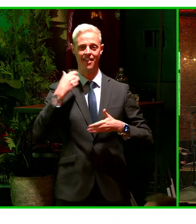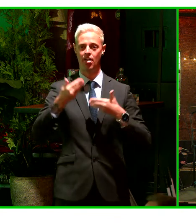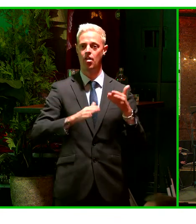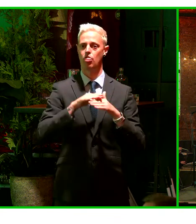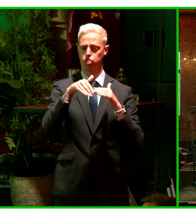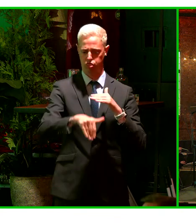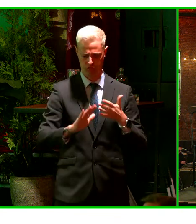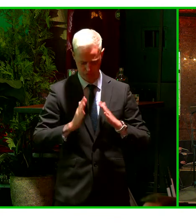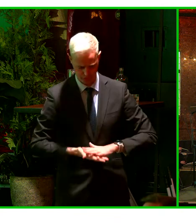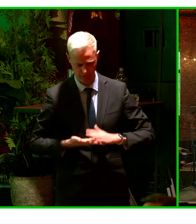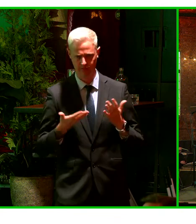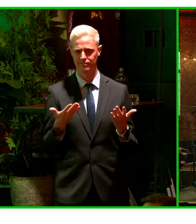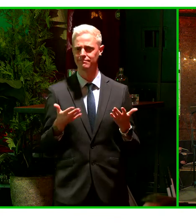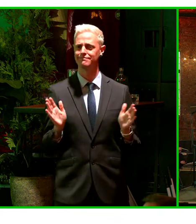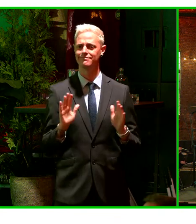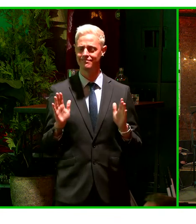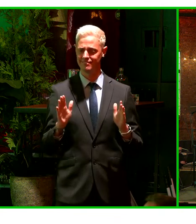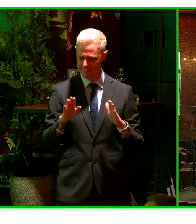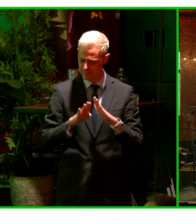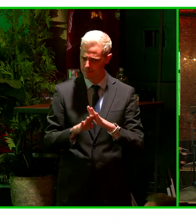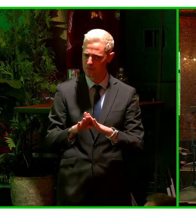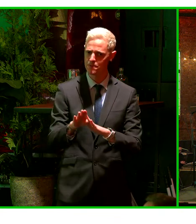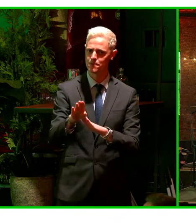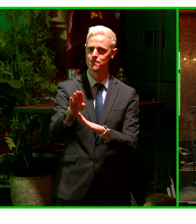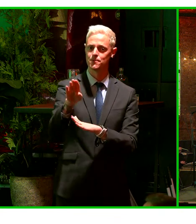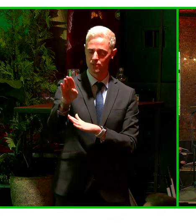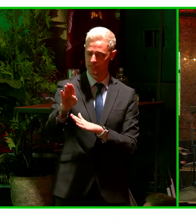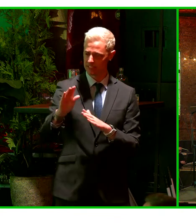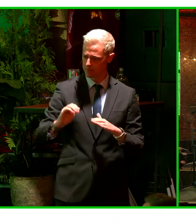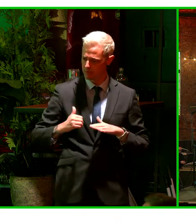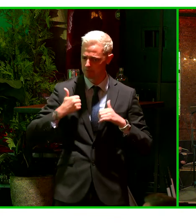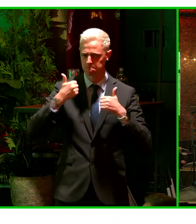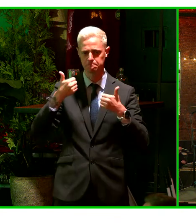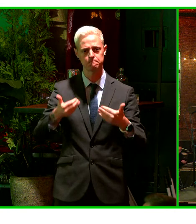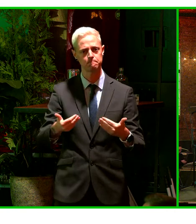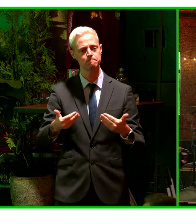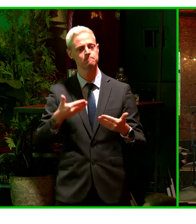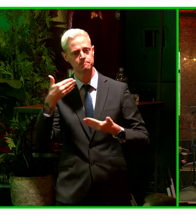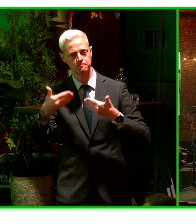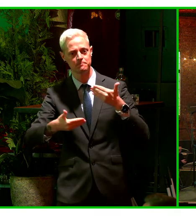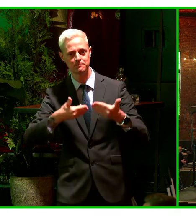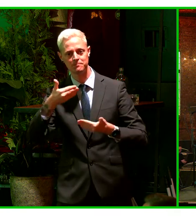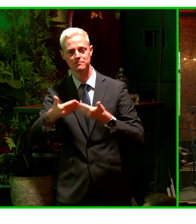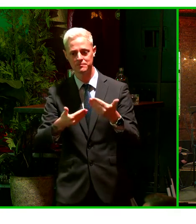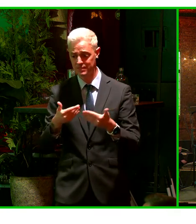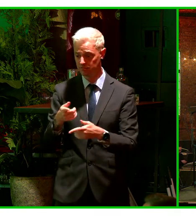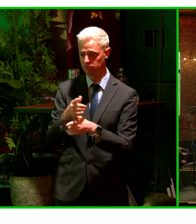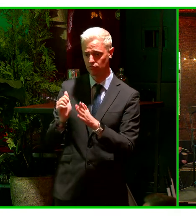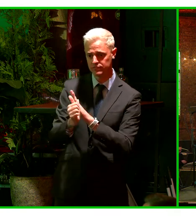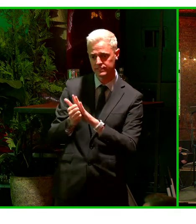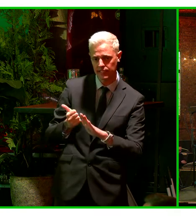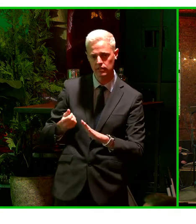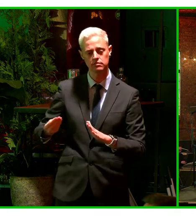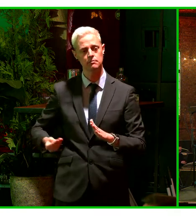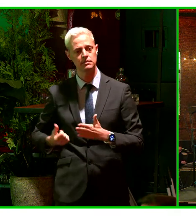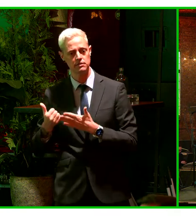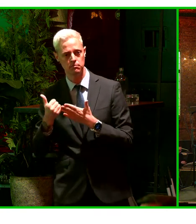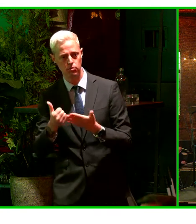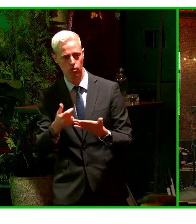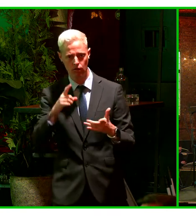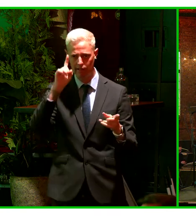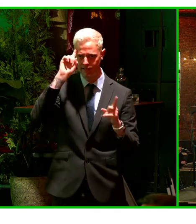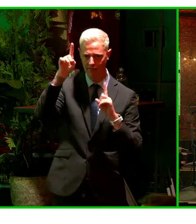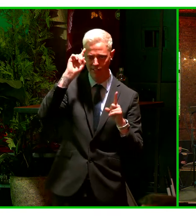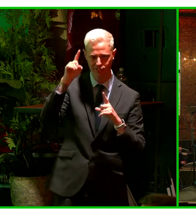couple of years' time. I think they're looking for an ecosystem that's working. So, you know, we've talked about skills, but business support,